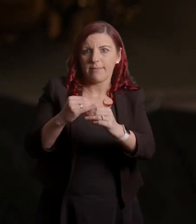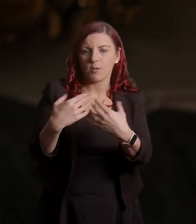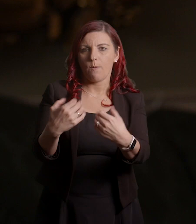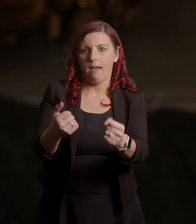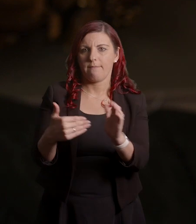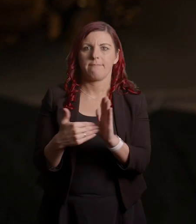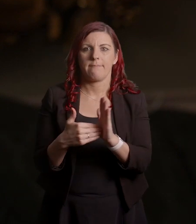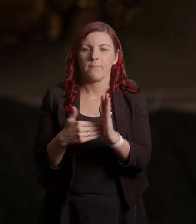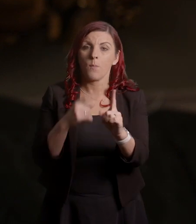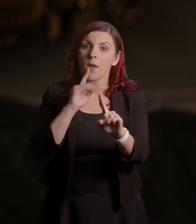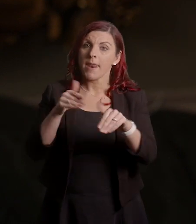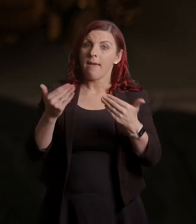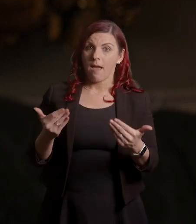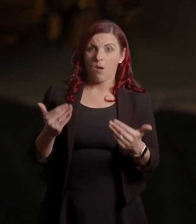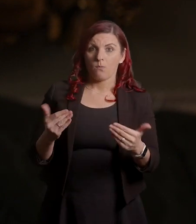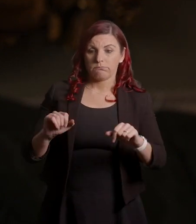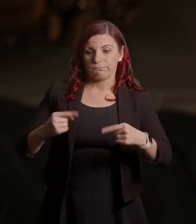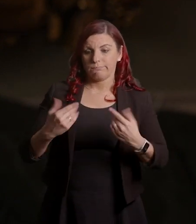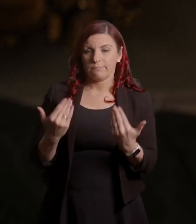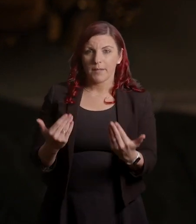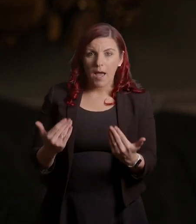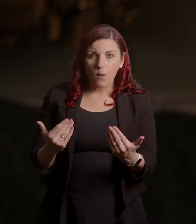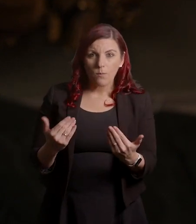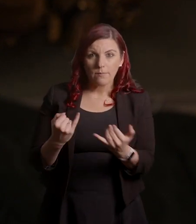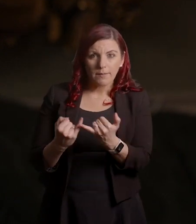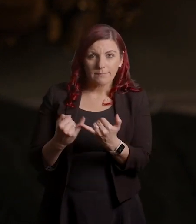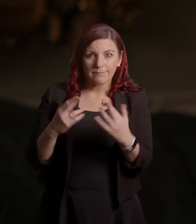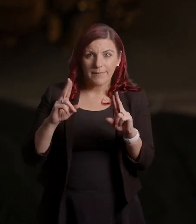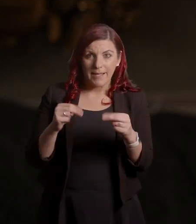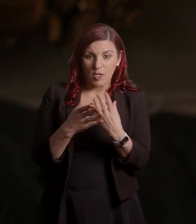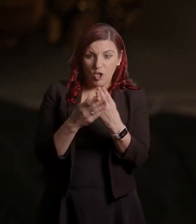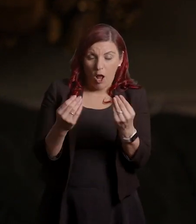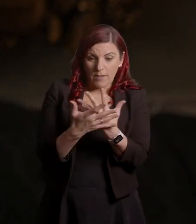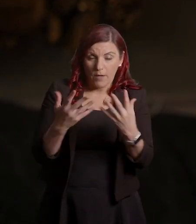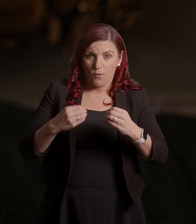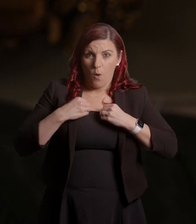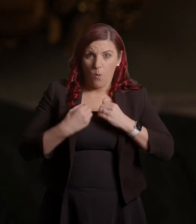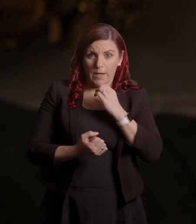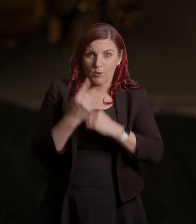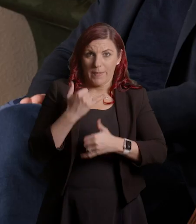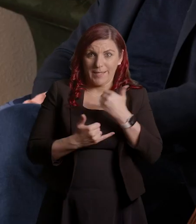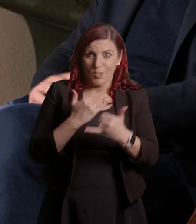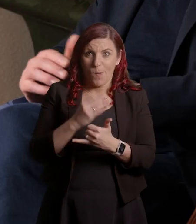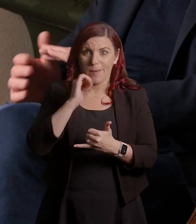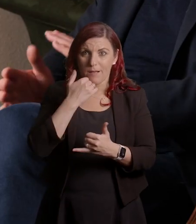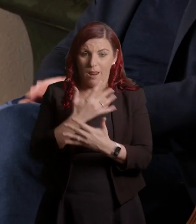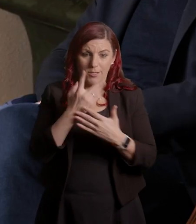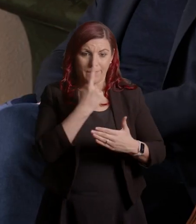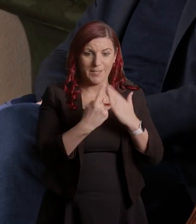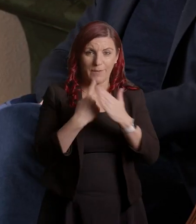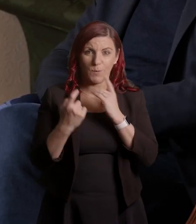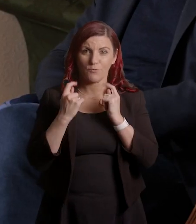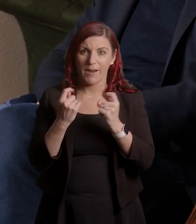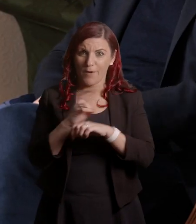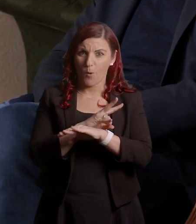So ultimately now, they solved an awful lot of their own problems this year, and probably more so than before, because they